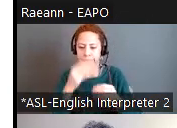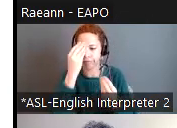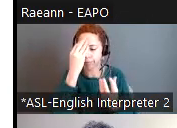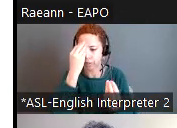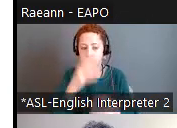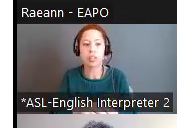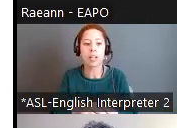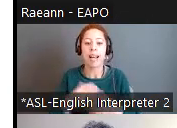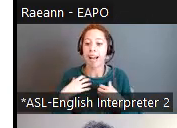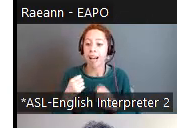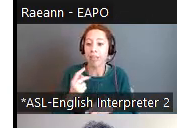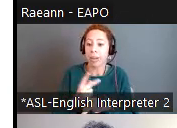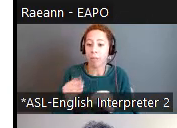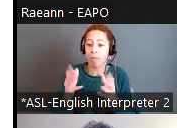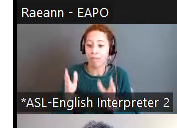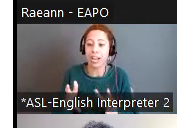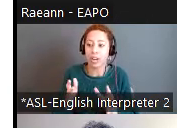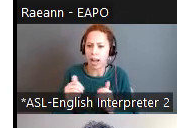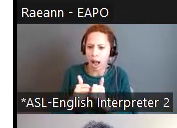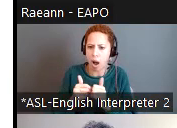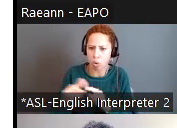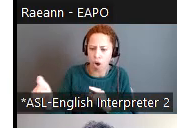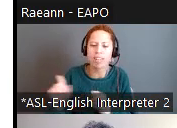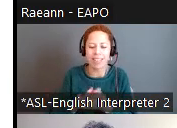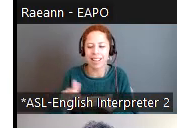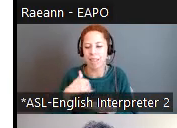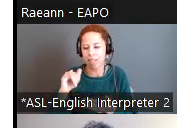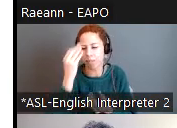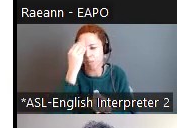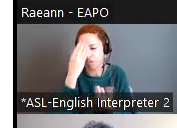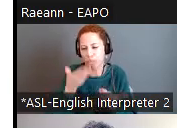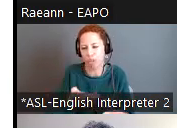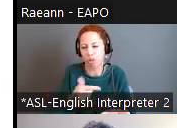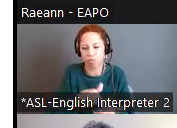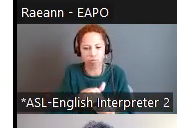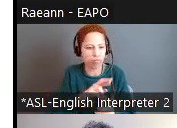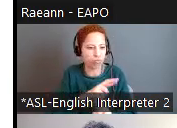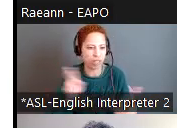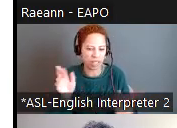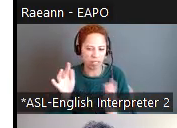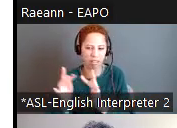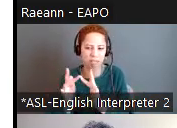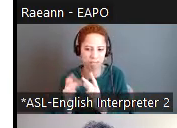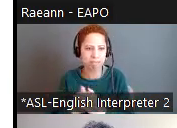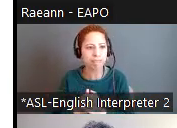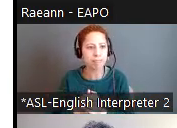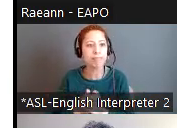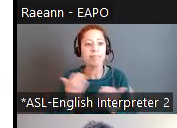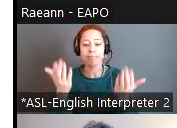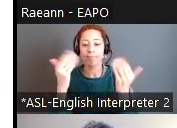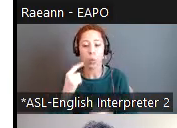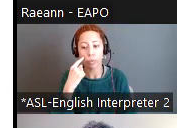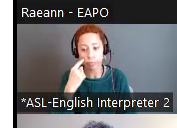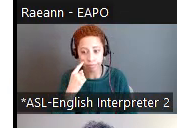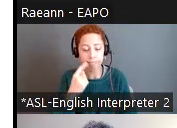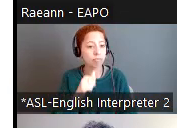them. It's nice to have it in the document. Last is your witnesses. So like I said, you don't need a lawyer. You don't need to go to a notary public